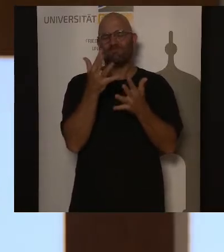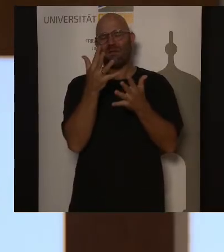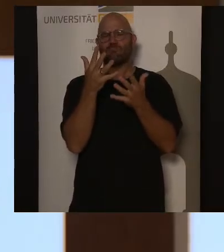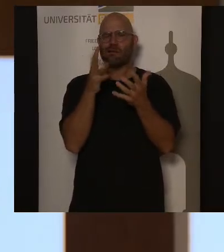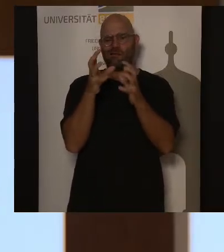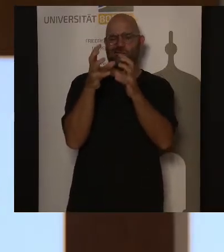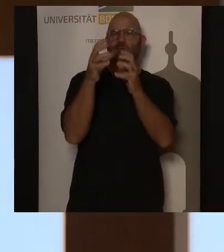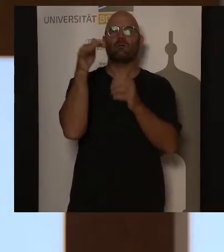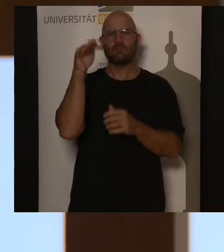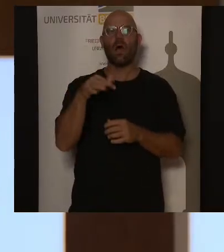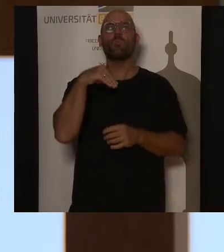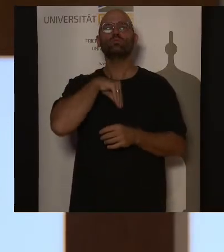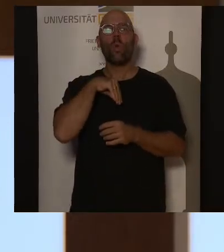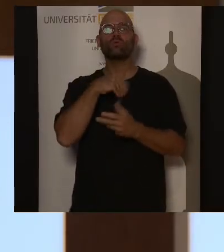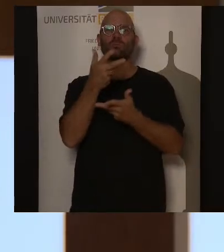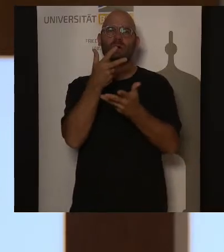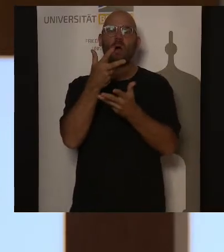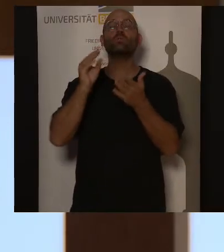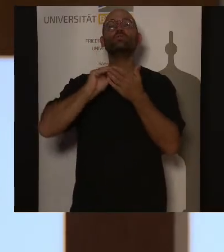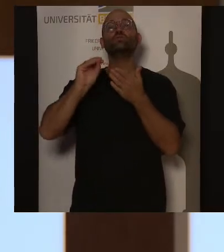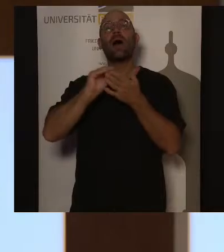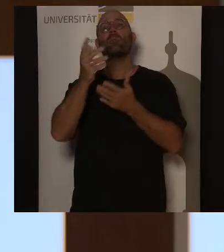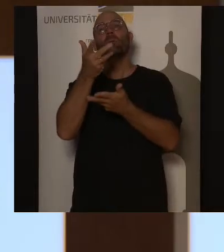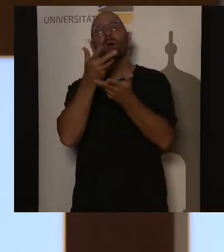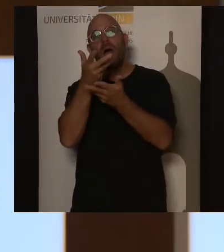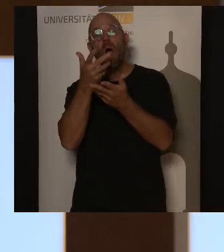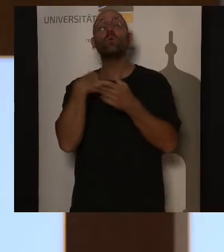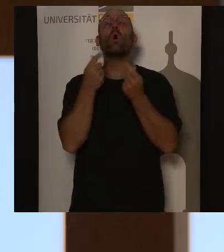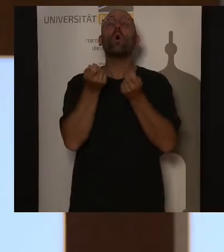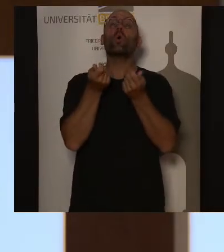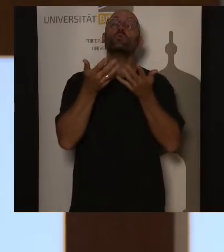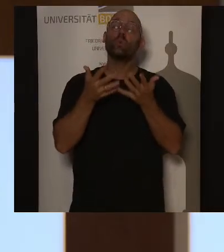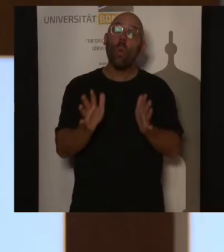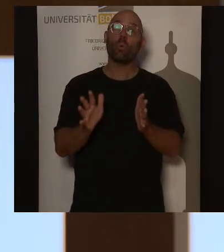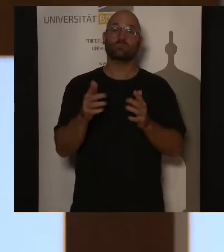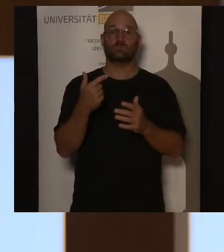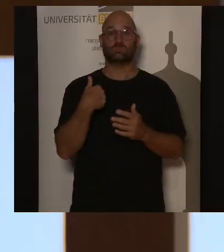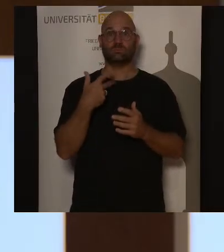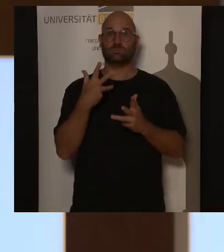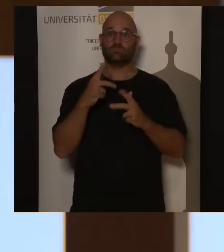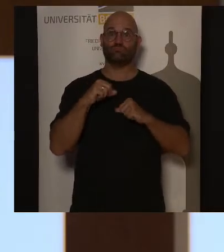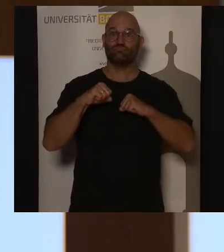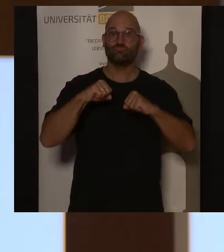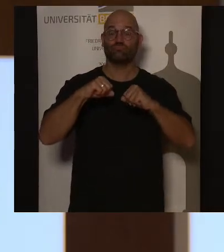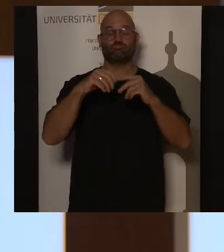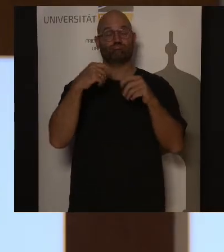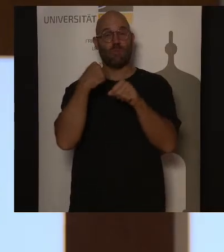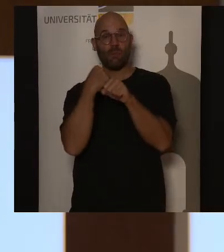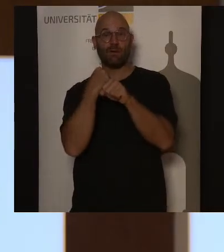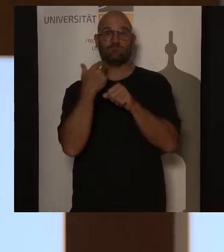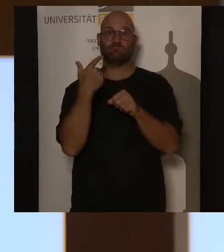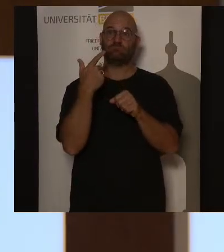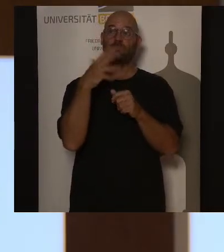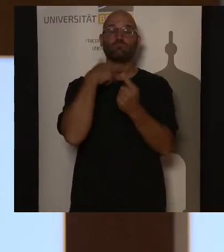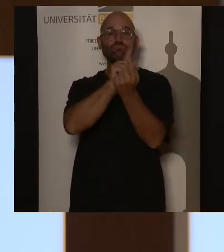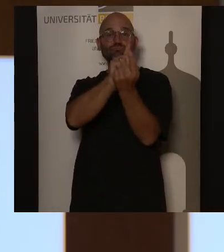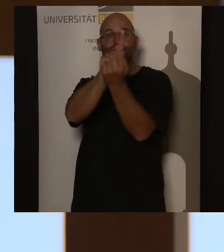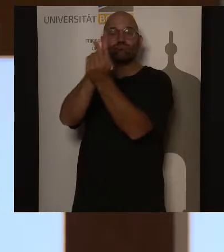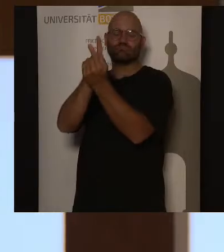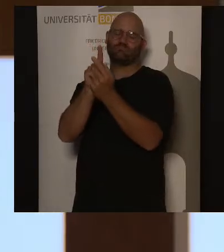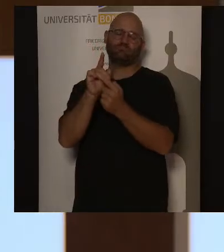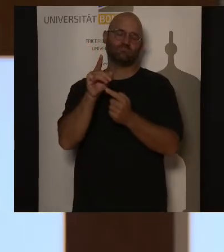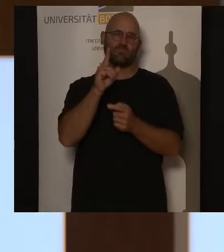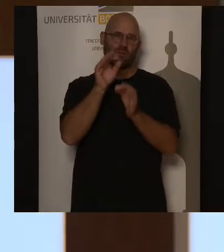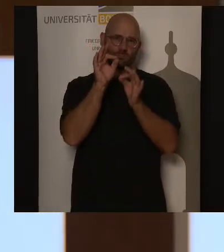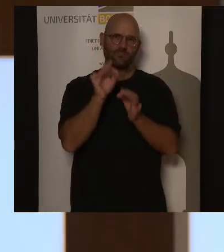running smoothly during your studies, or may not be running smoothly, so that's why we also offer psychological counseling if